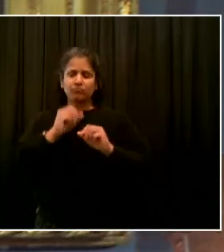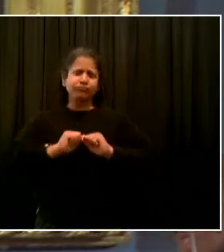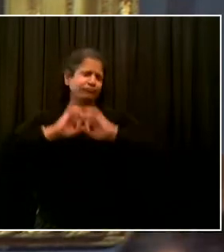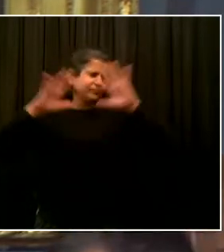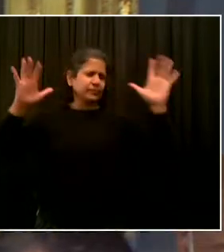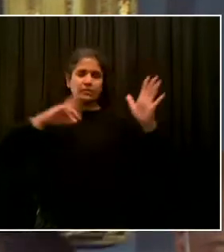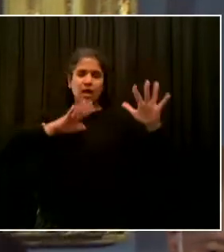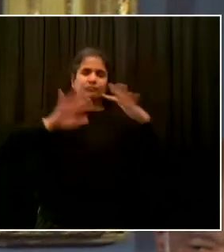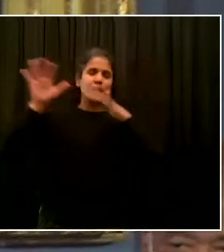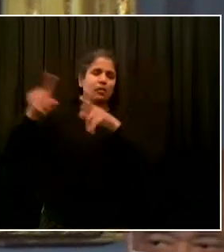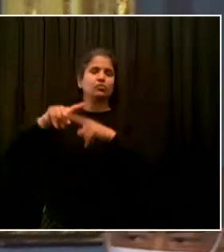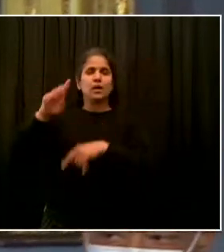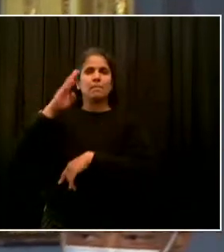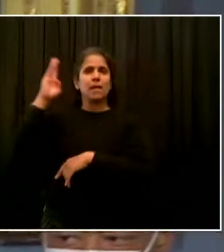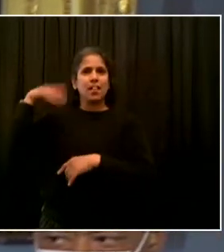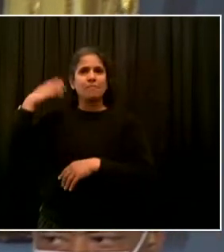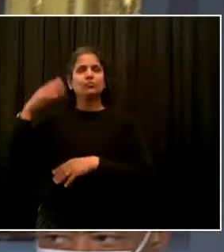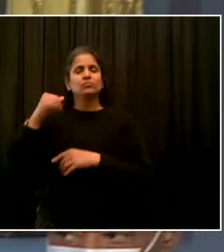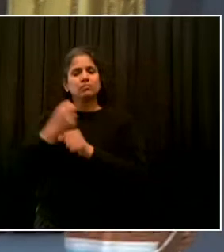system.